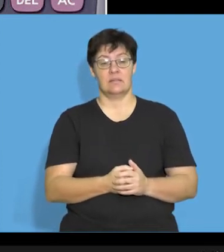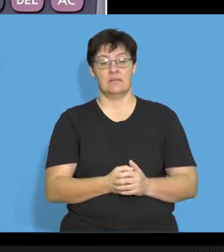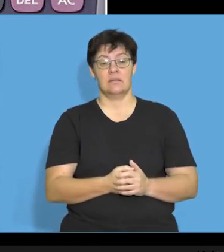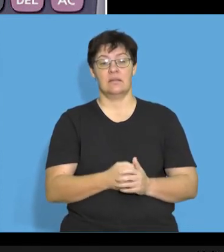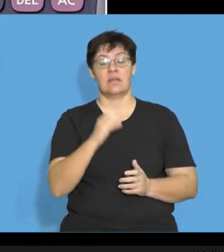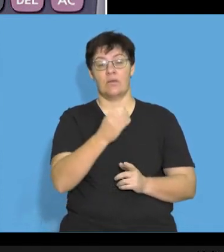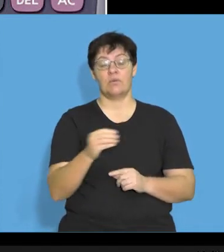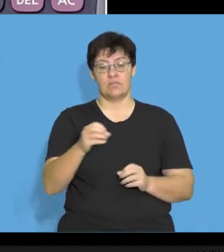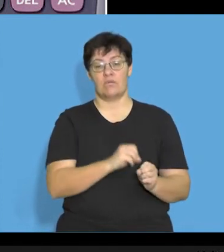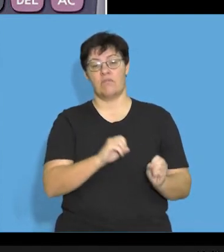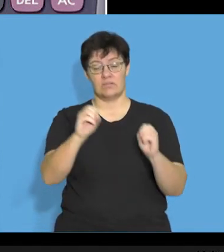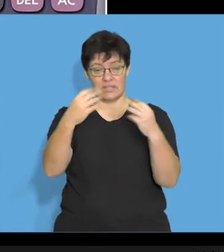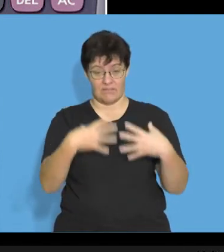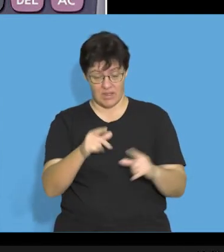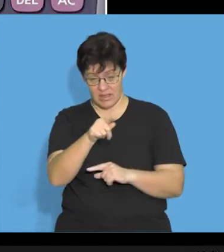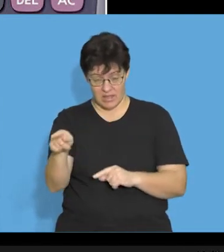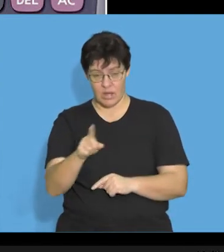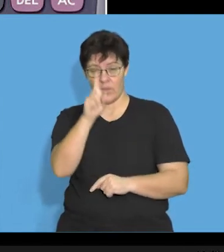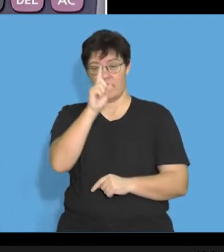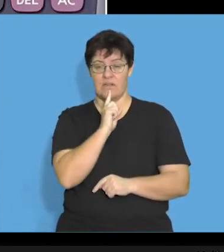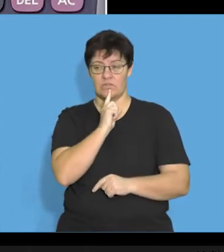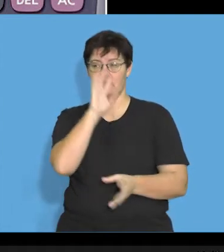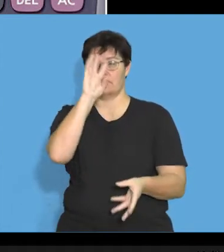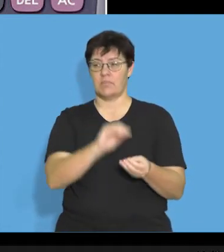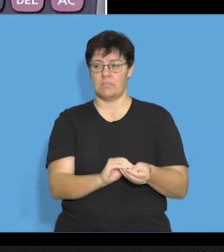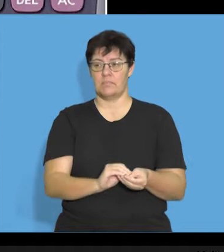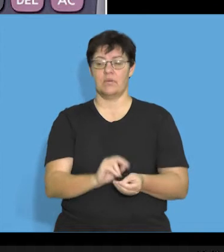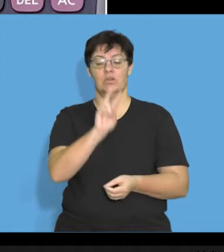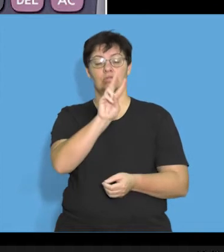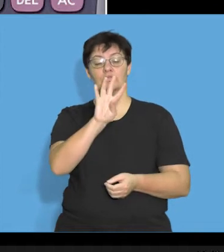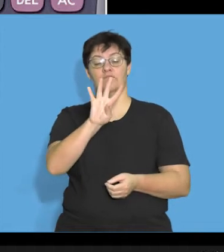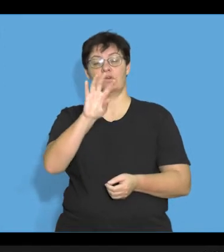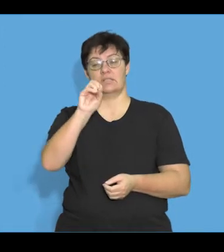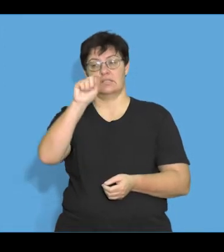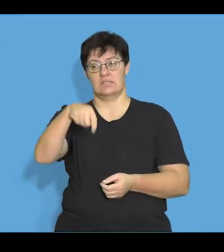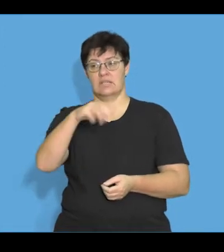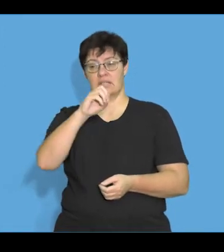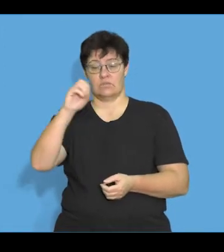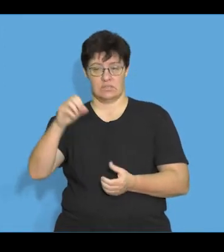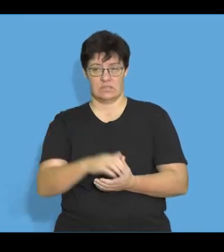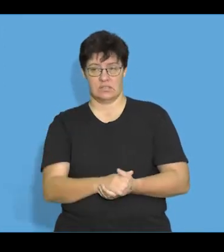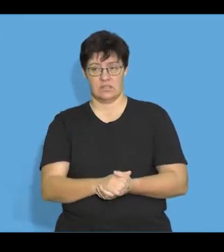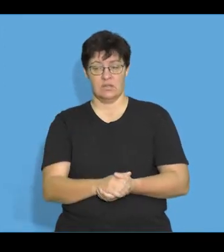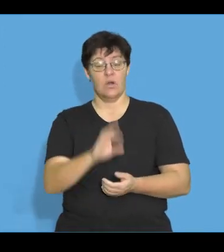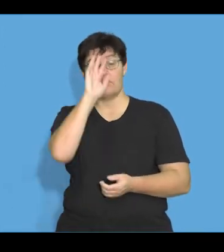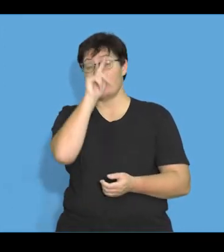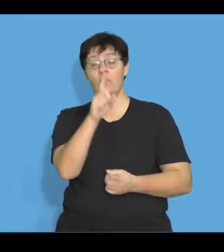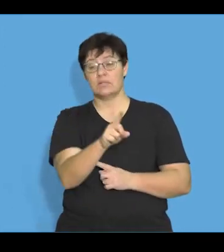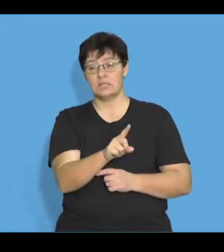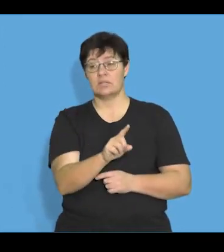of 1,000 Rand, which will then be equal to my 240,000 Rand. Remember, that becomes